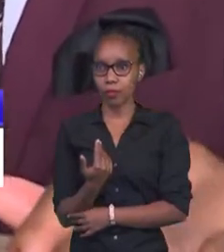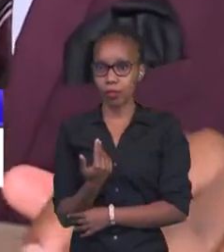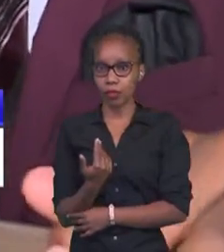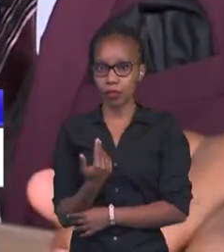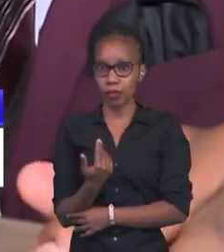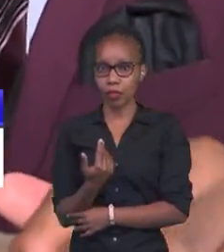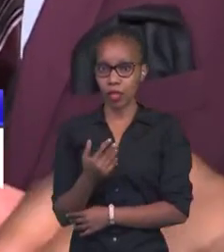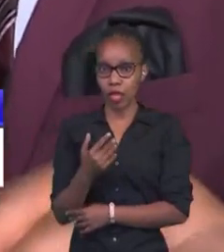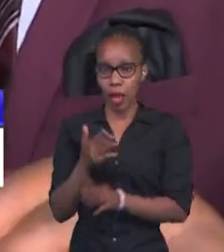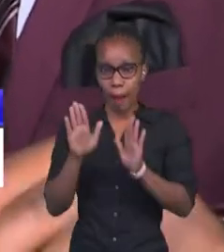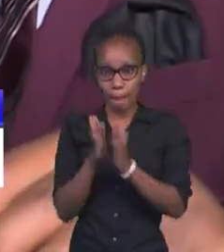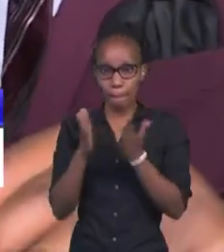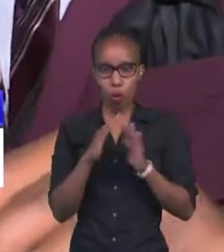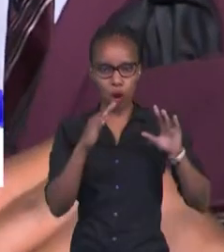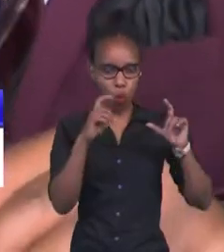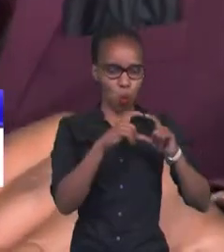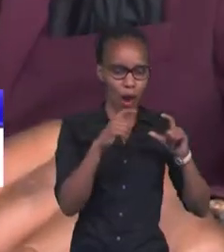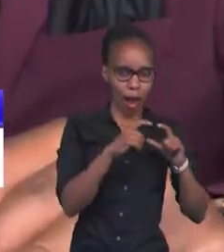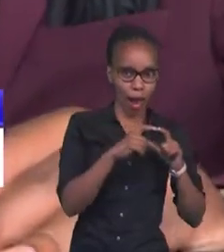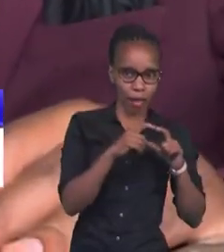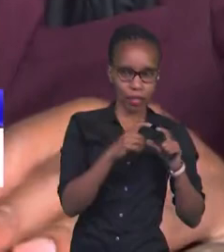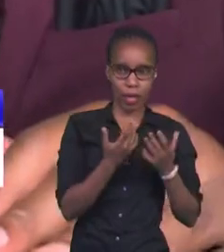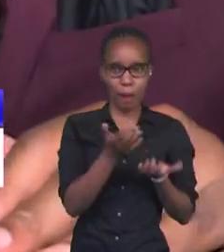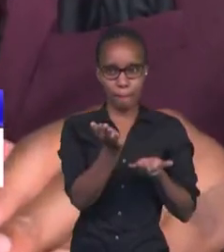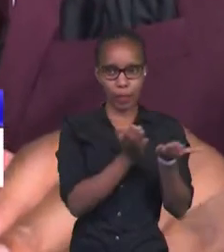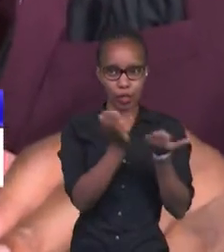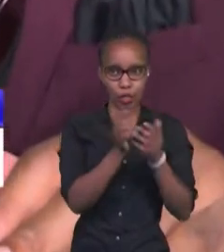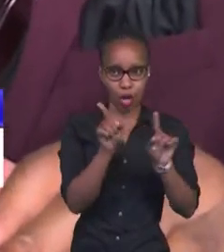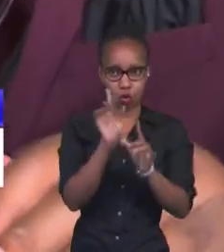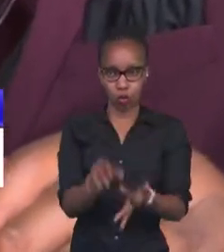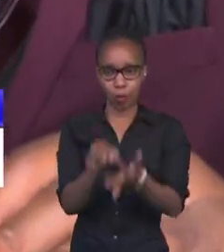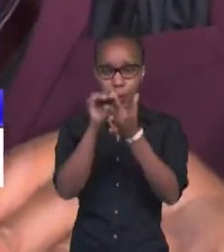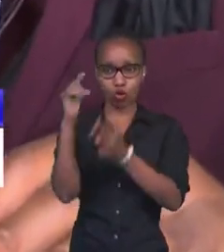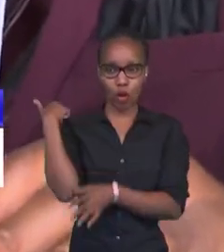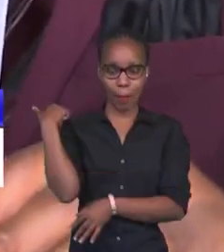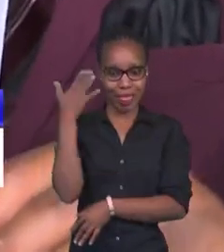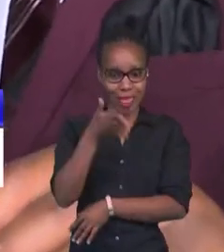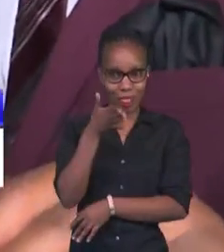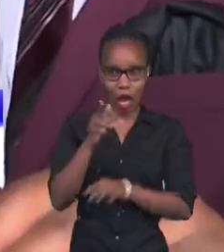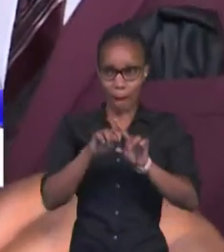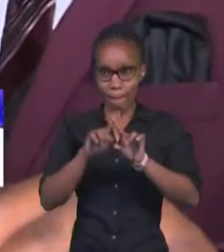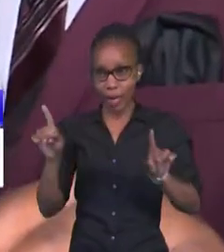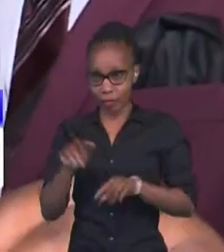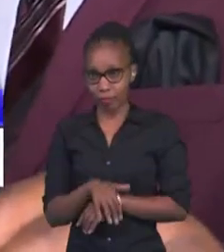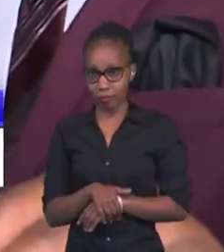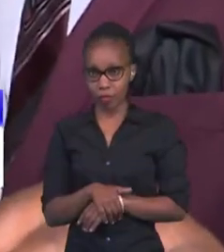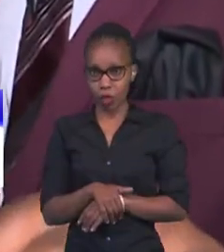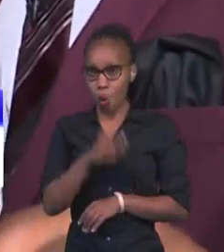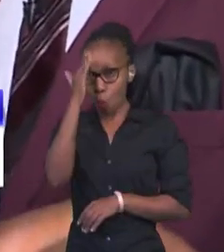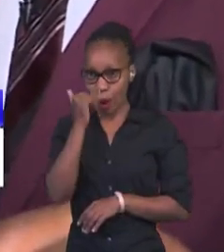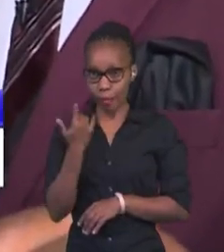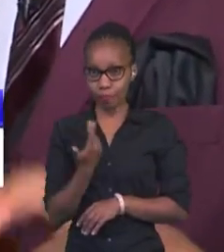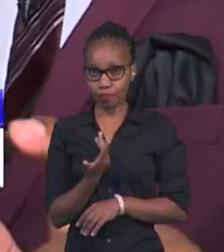Dictionary of Economics and Business, and then it's got the special accession number right there. But these, and that is actually why